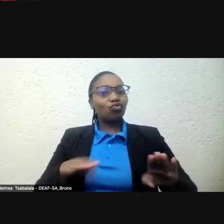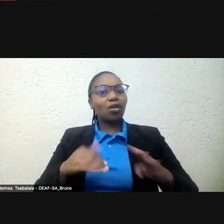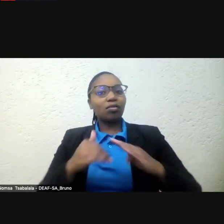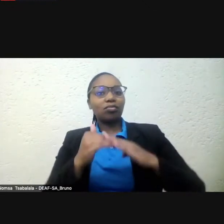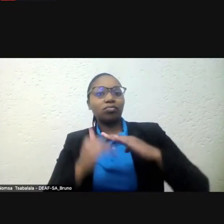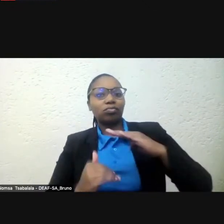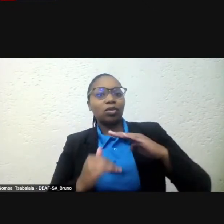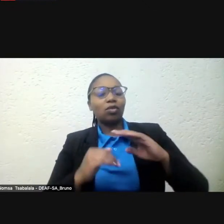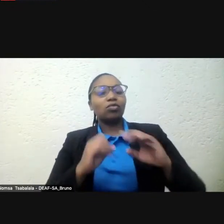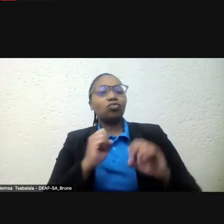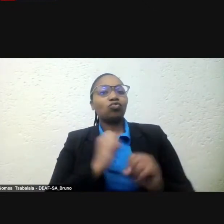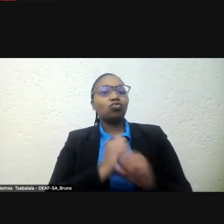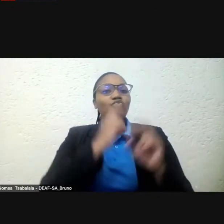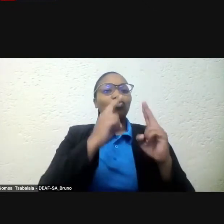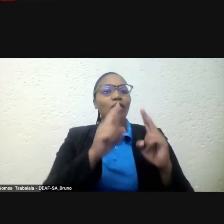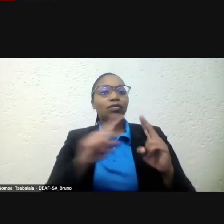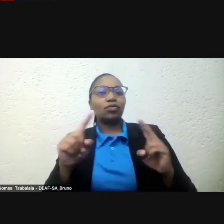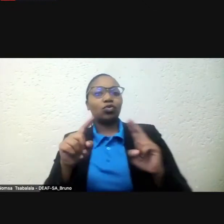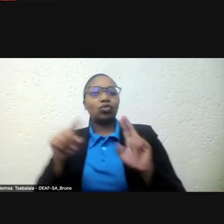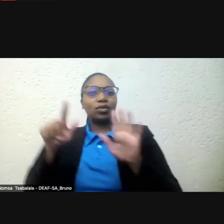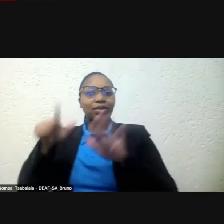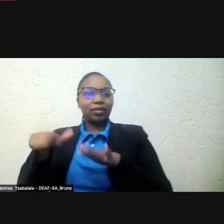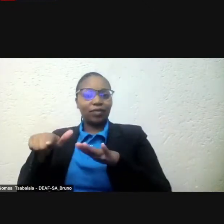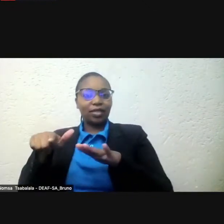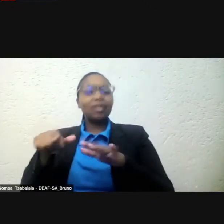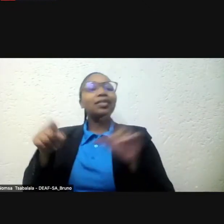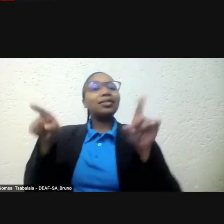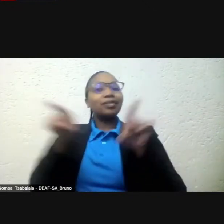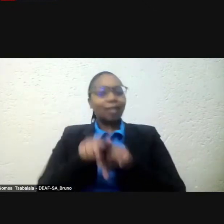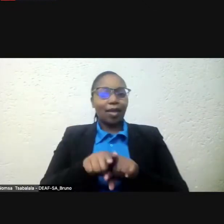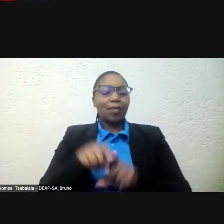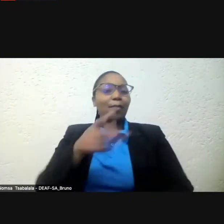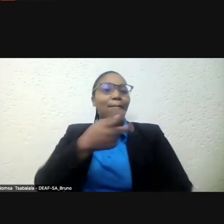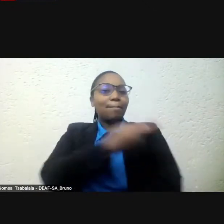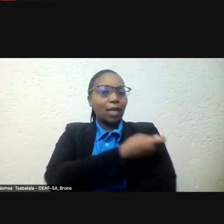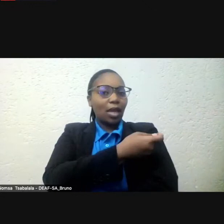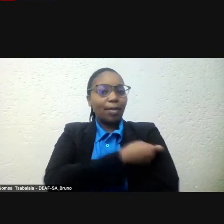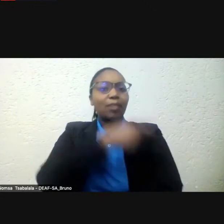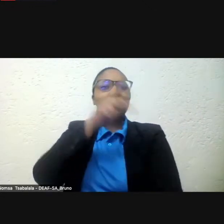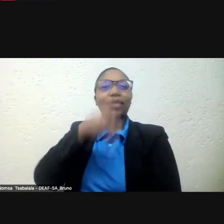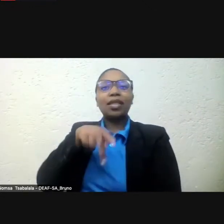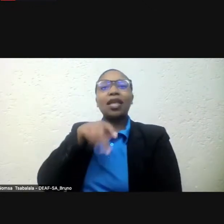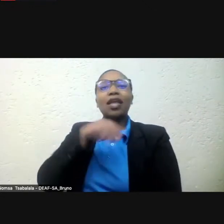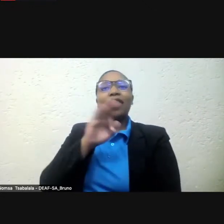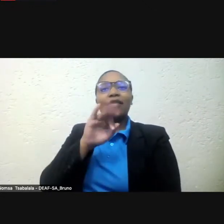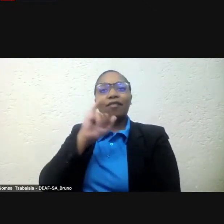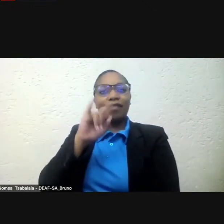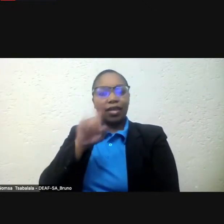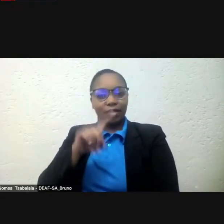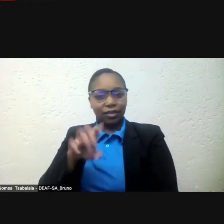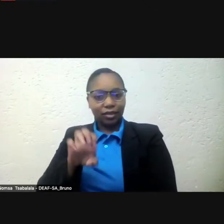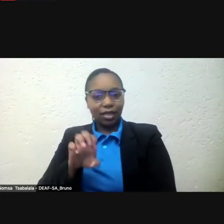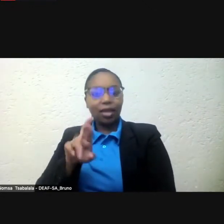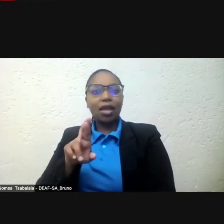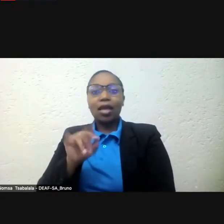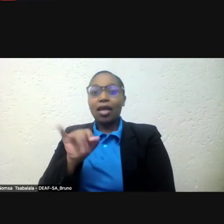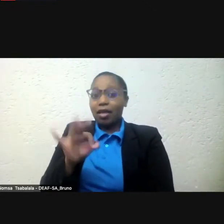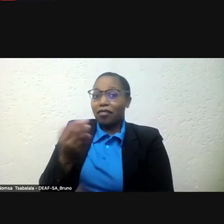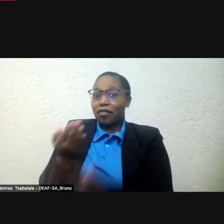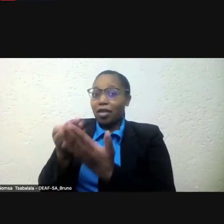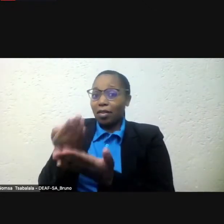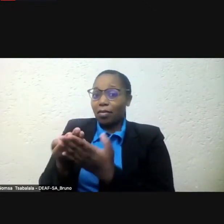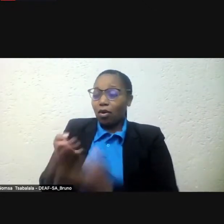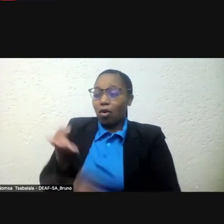of 12 to 17, is exactly the same vaccine. It's a Pfizer vaccine. And so if it is available at a vaccination